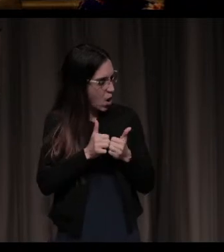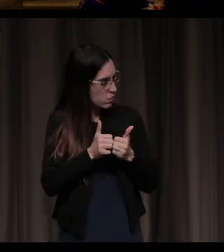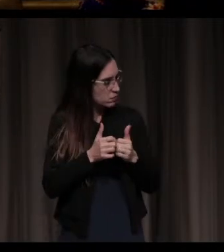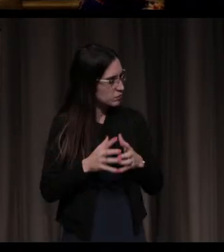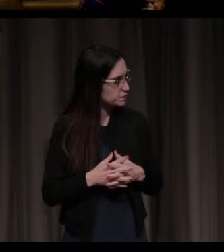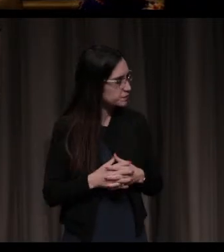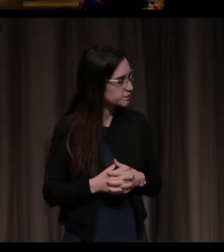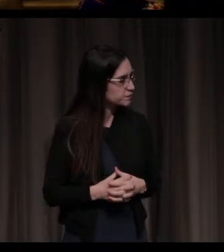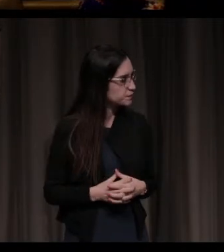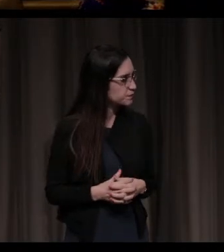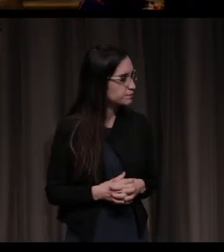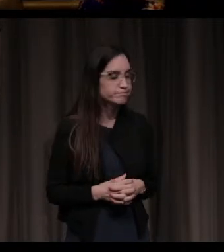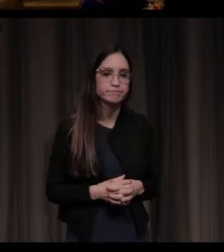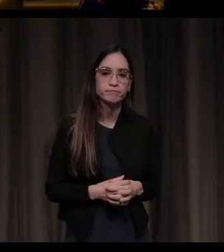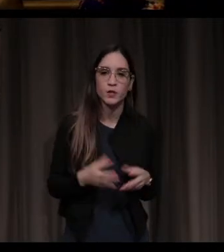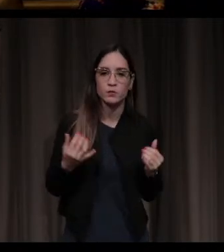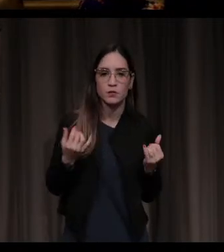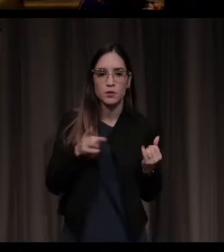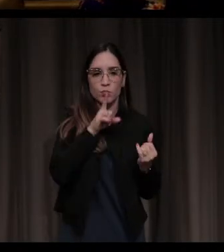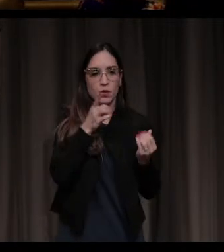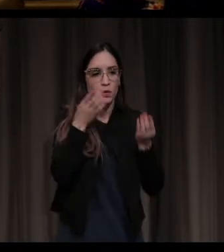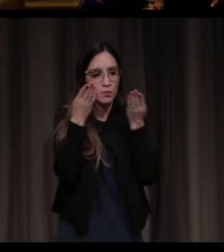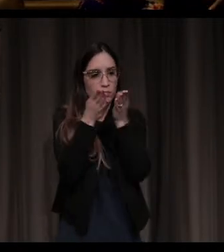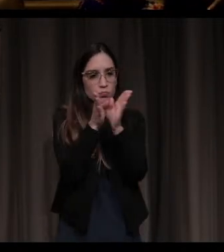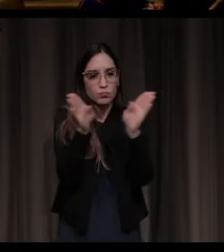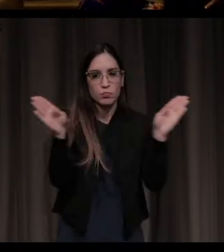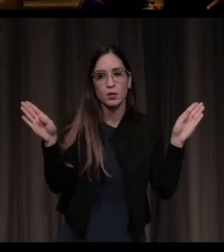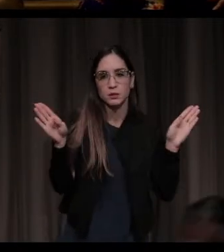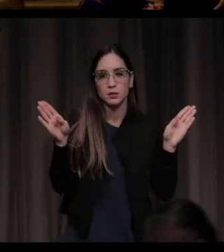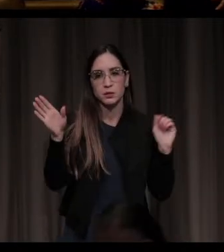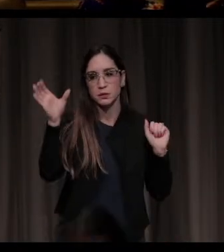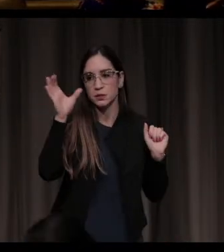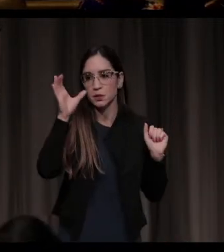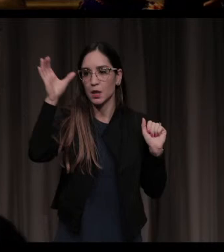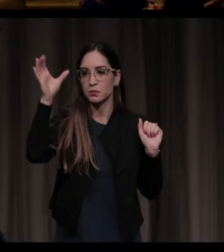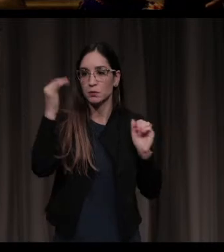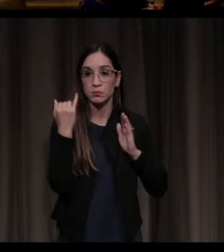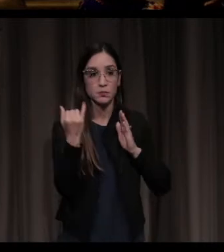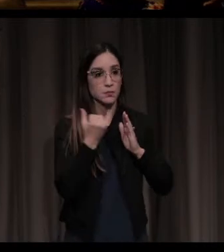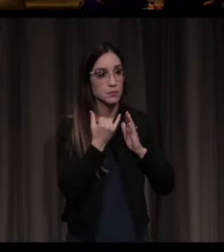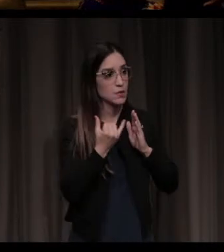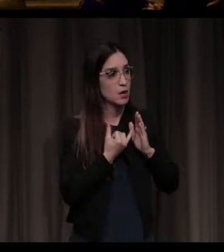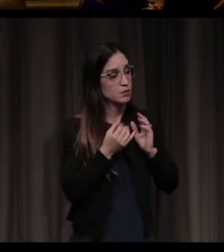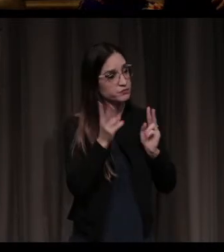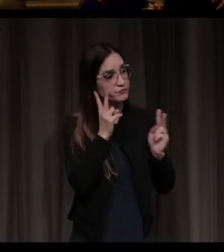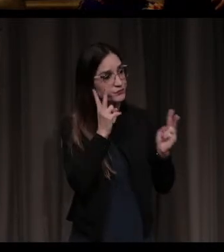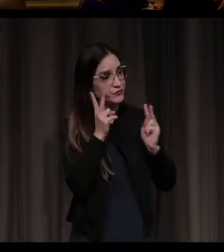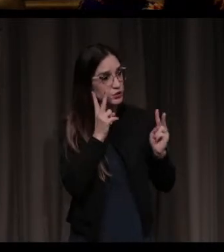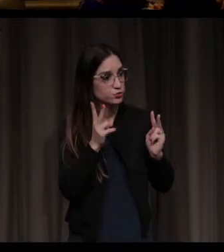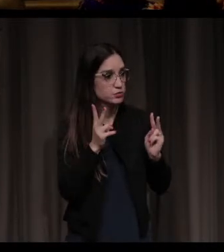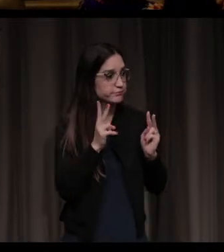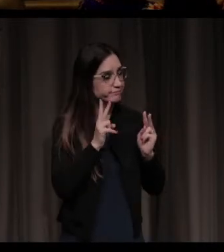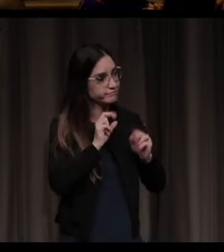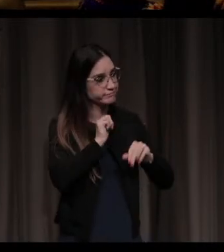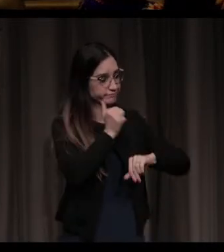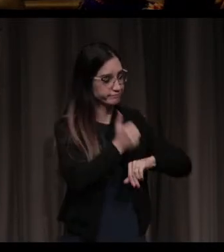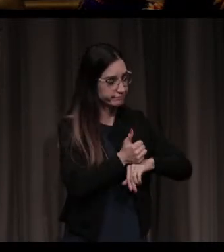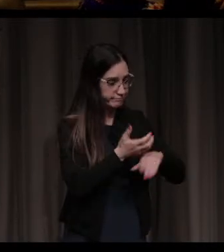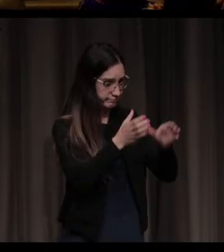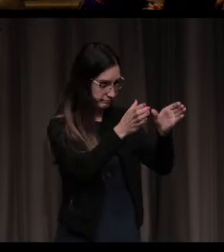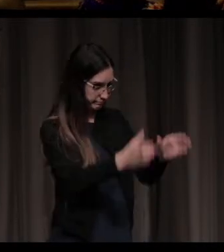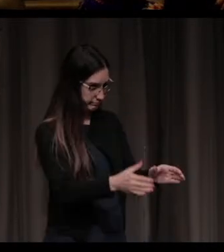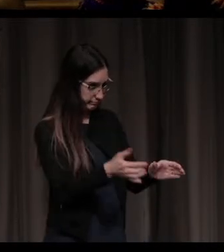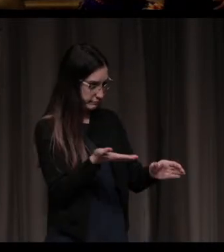I'll just begin very broadly. I think like the concept of art, so an item or a visual culture existing solely